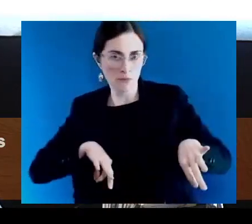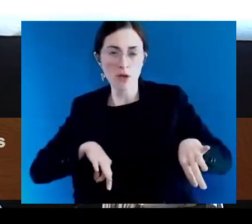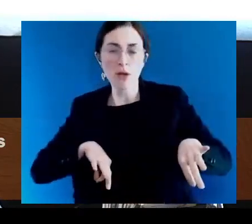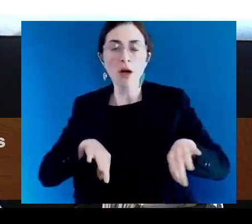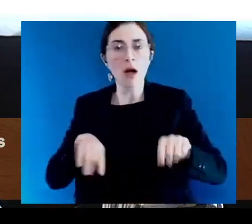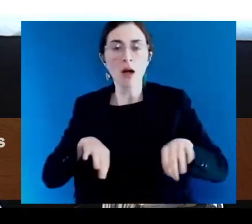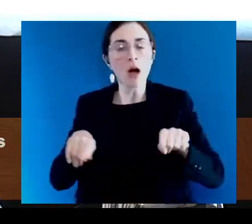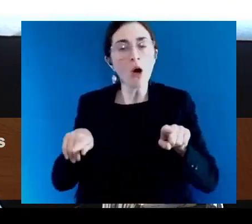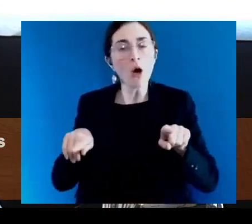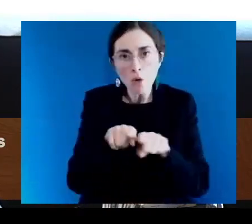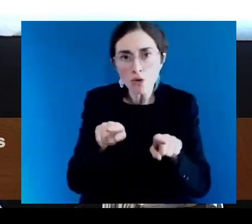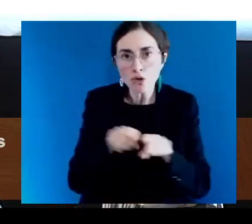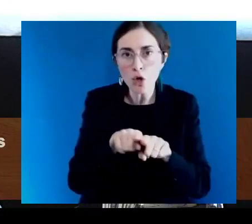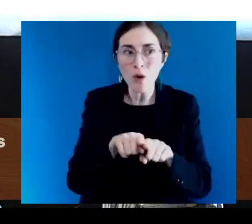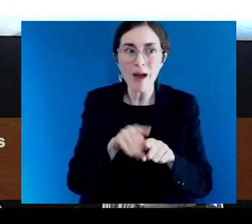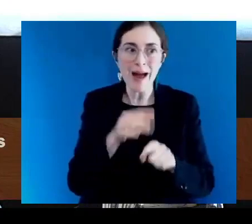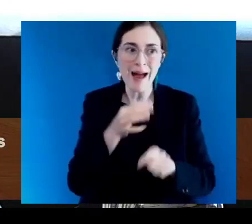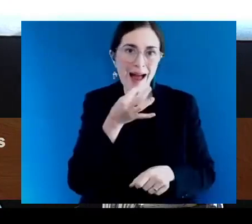informed consent